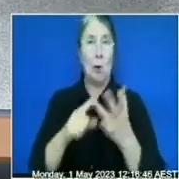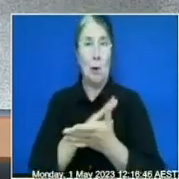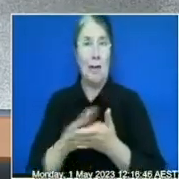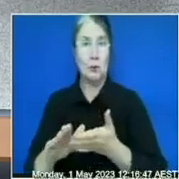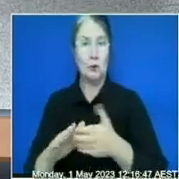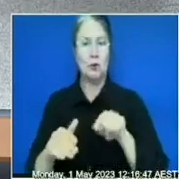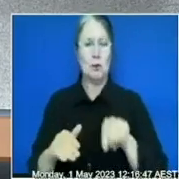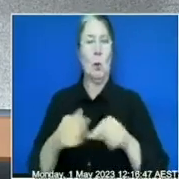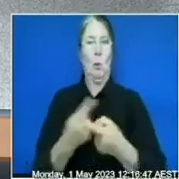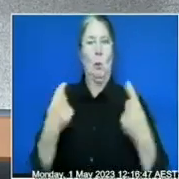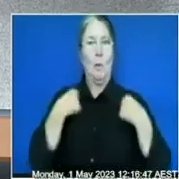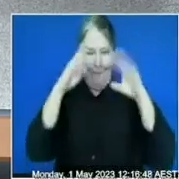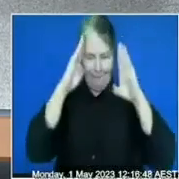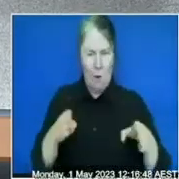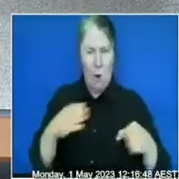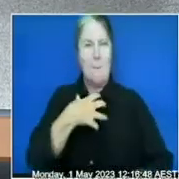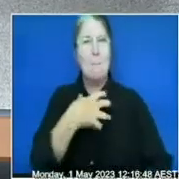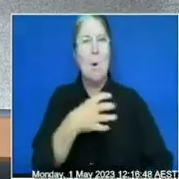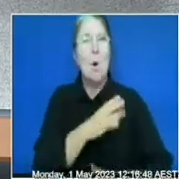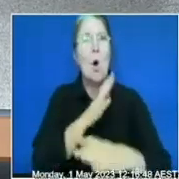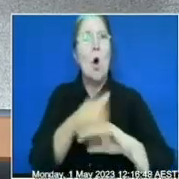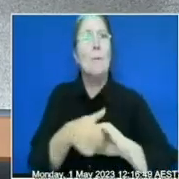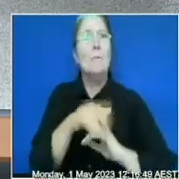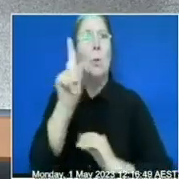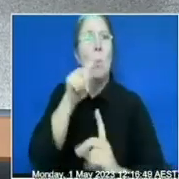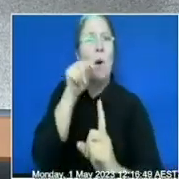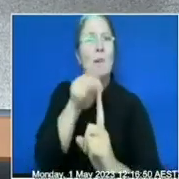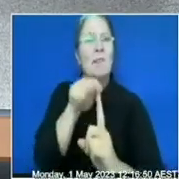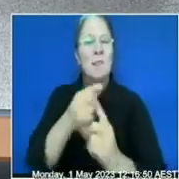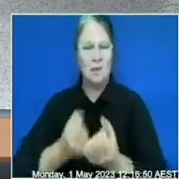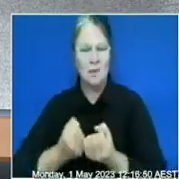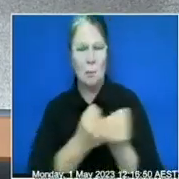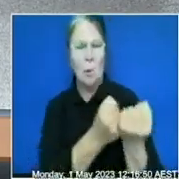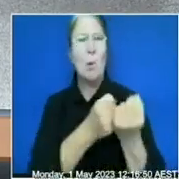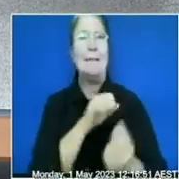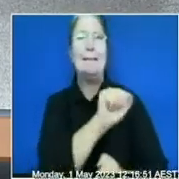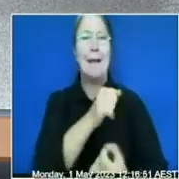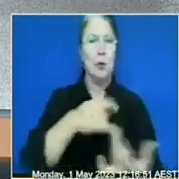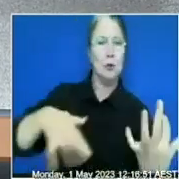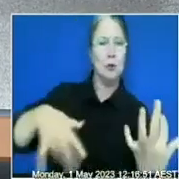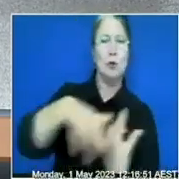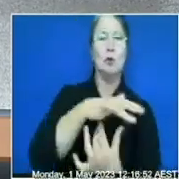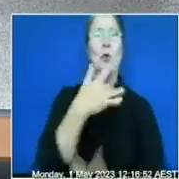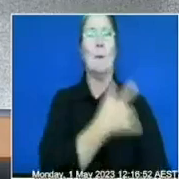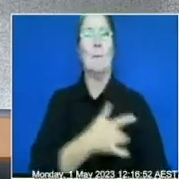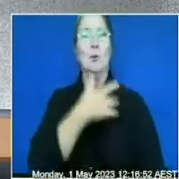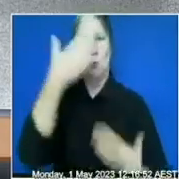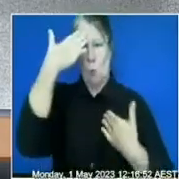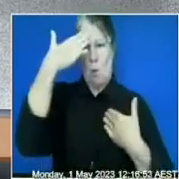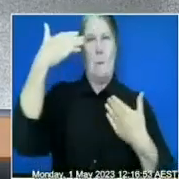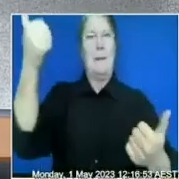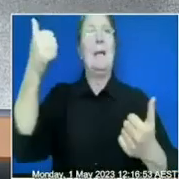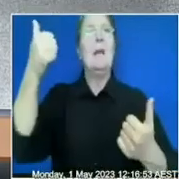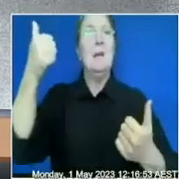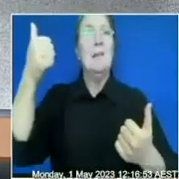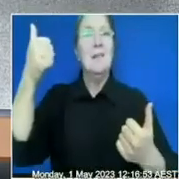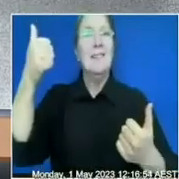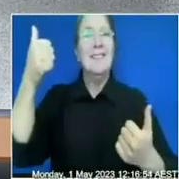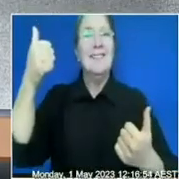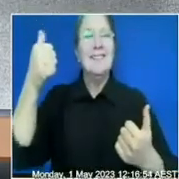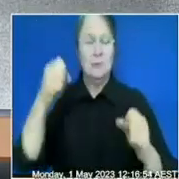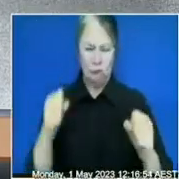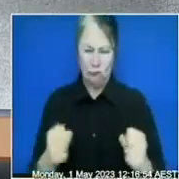have strong, strong families, strong children, connected to culture, so that they're